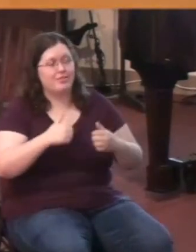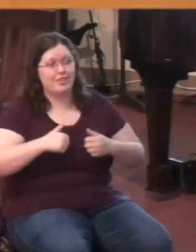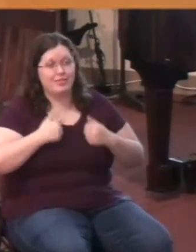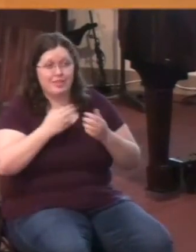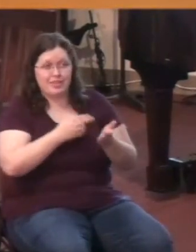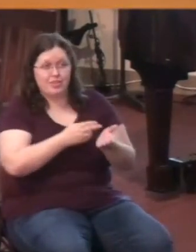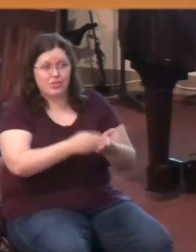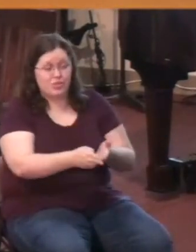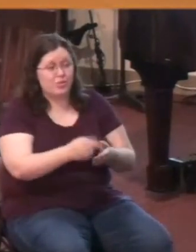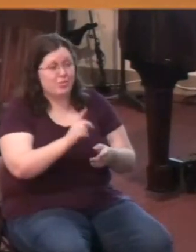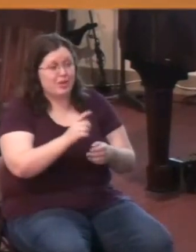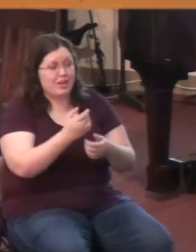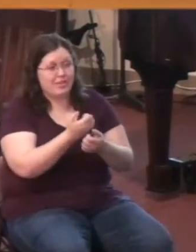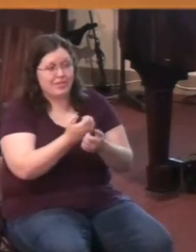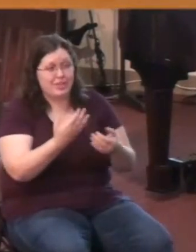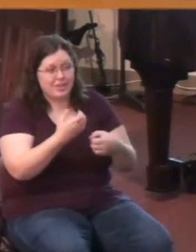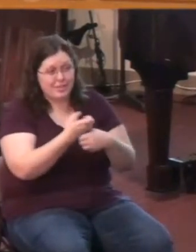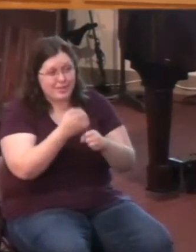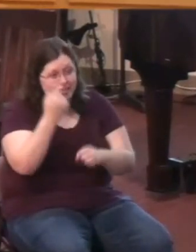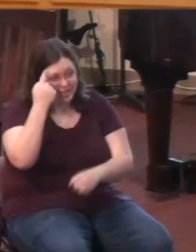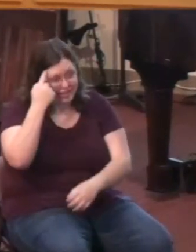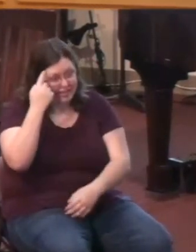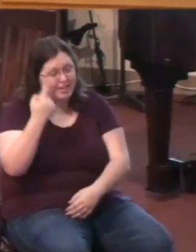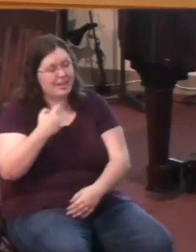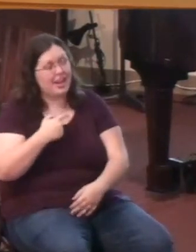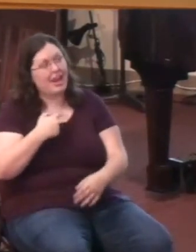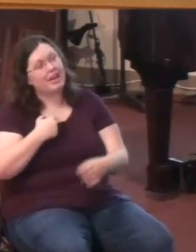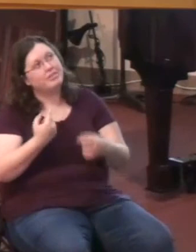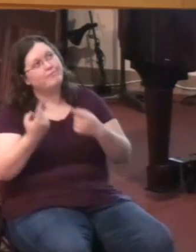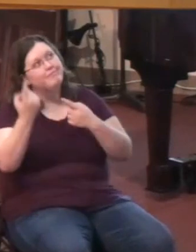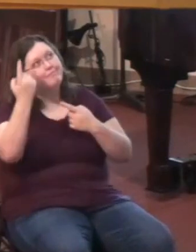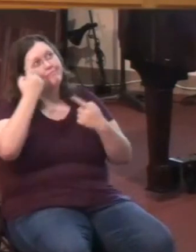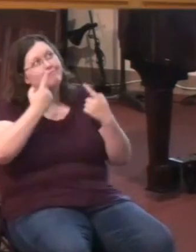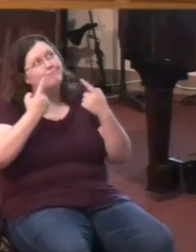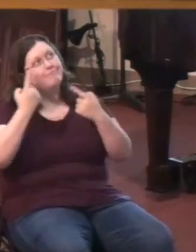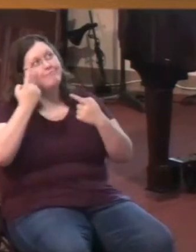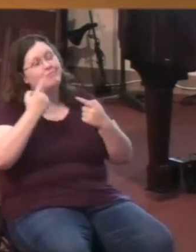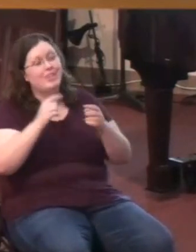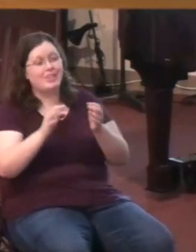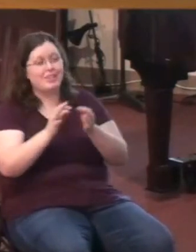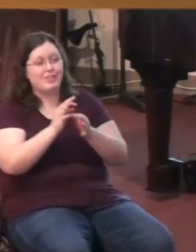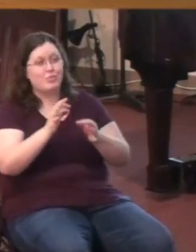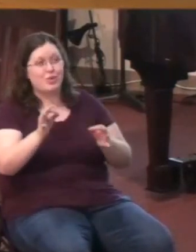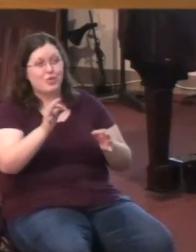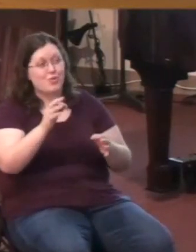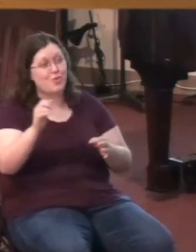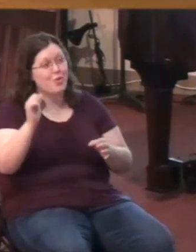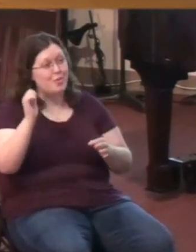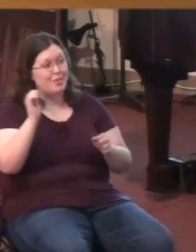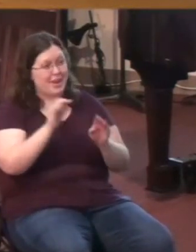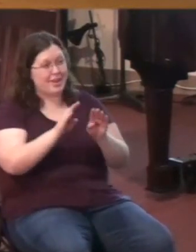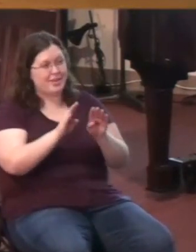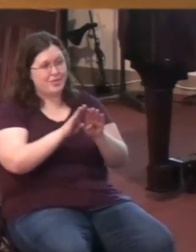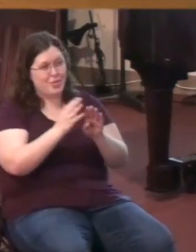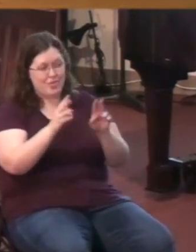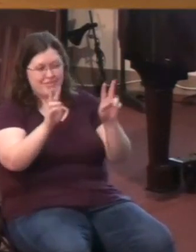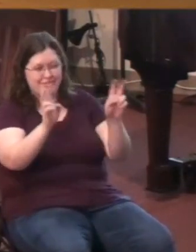sense to us. But then I got to thinking about it. The spiritual Fab Four is